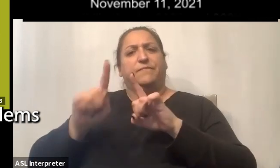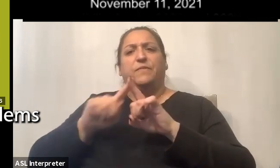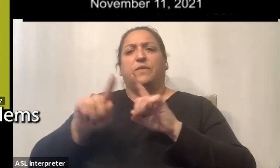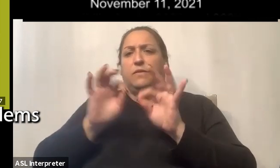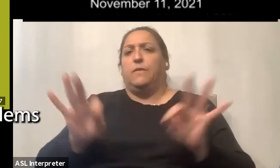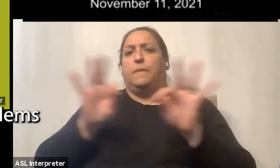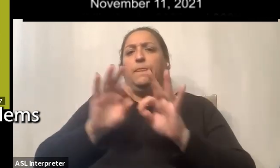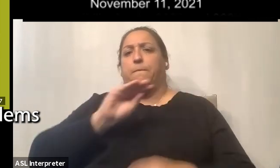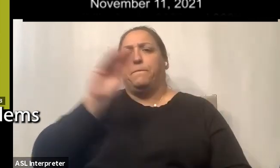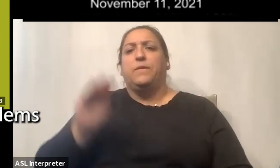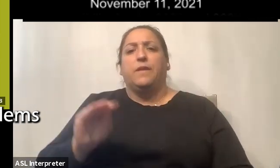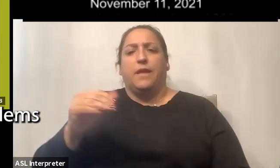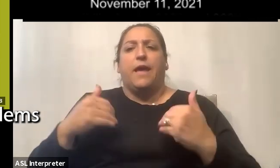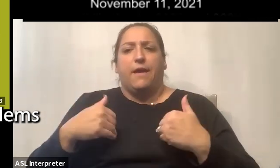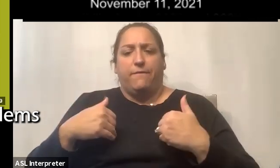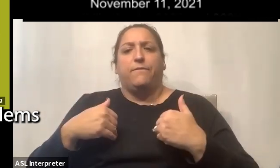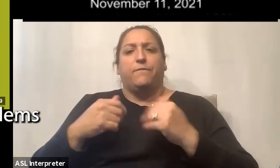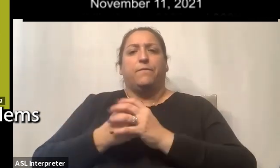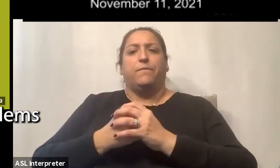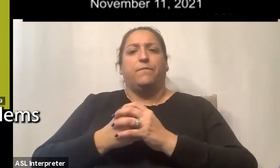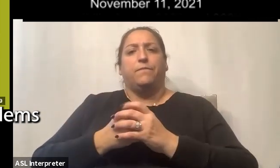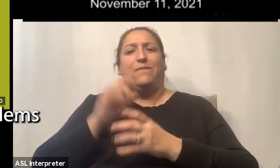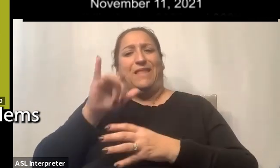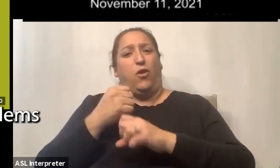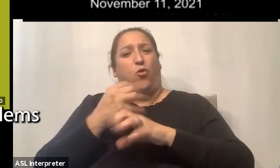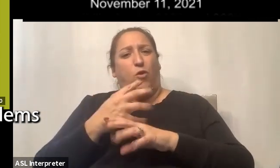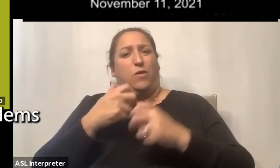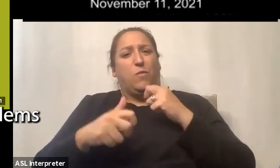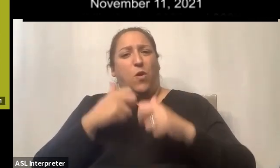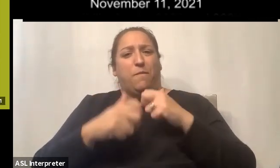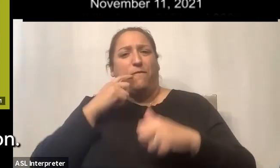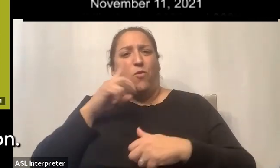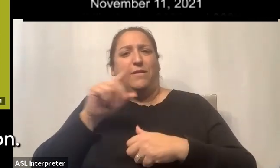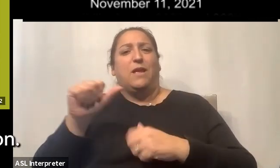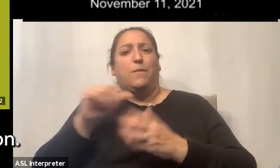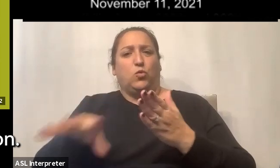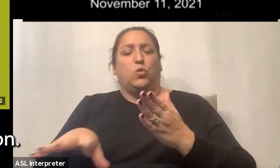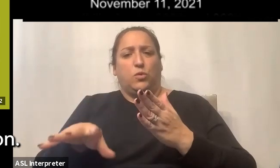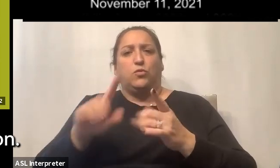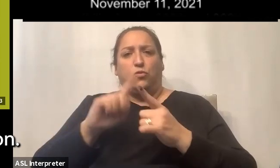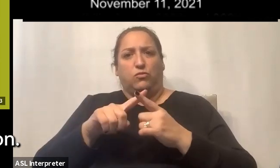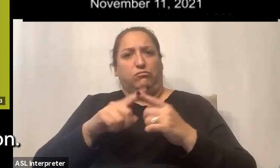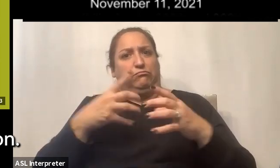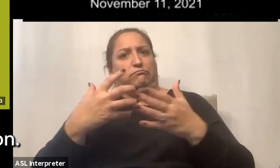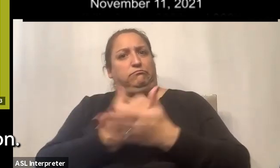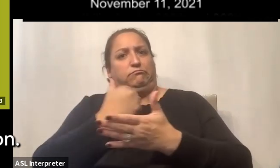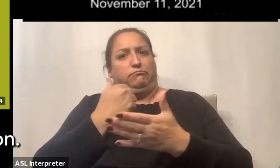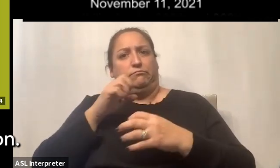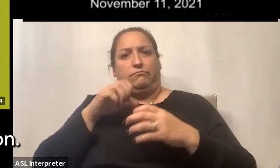which are causing problems for disabled students to gain access to STEM education.